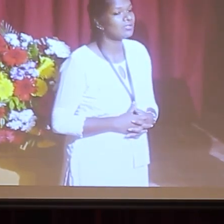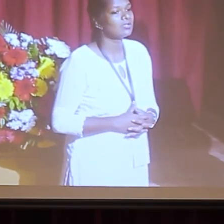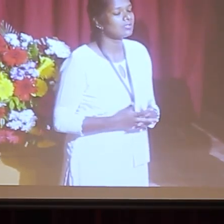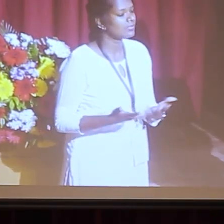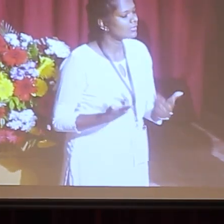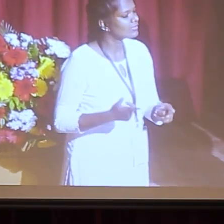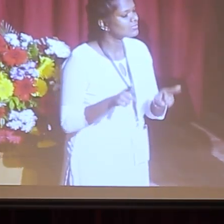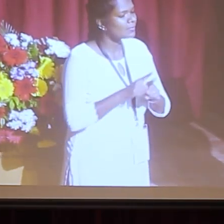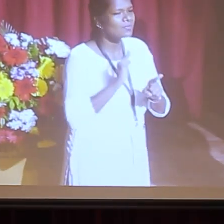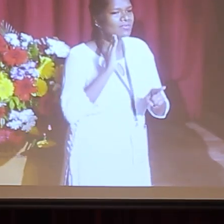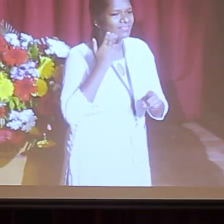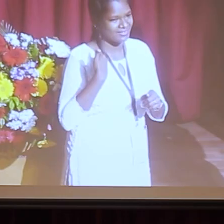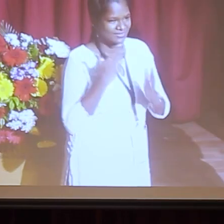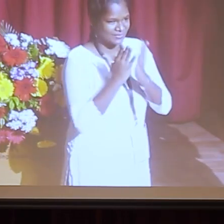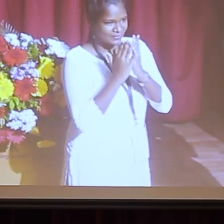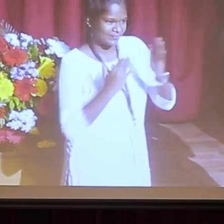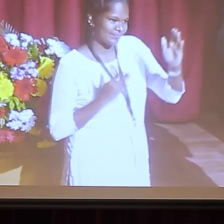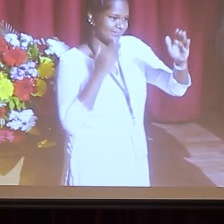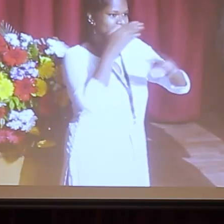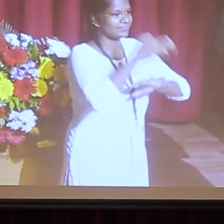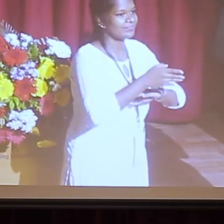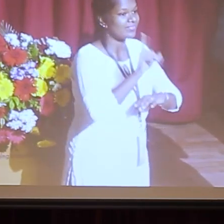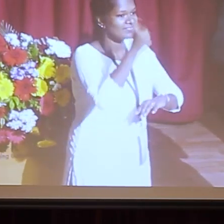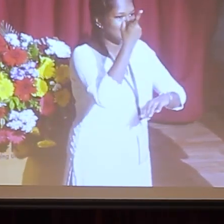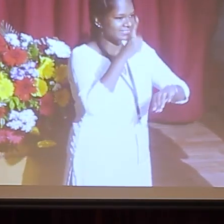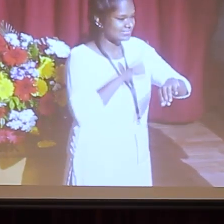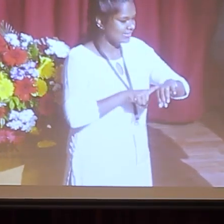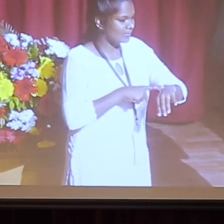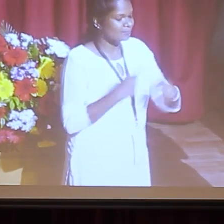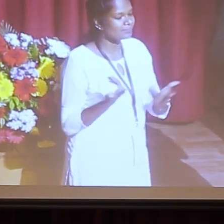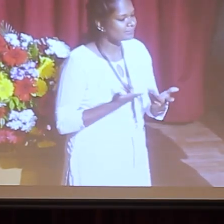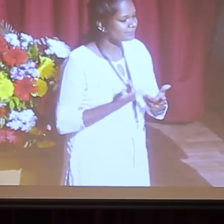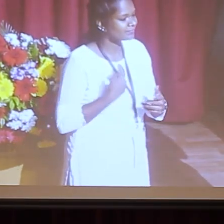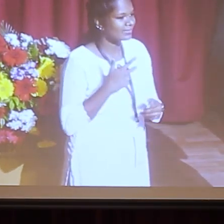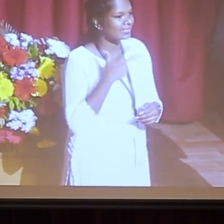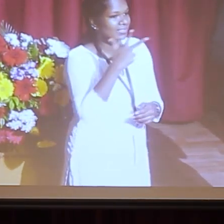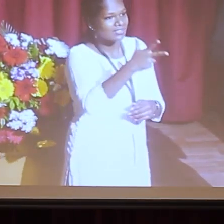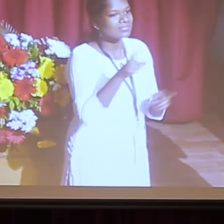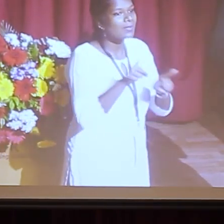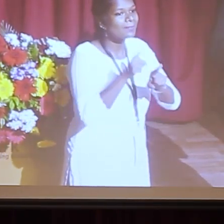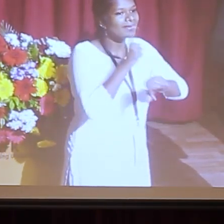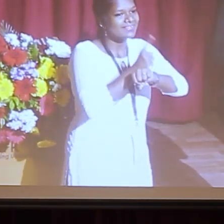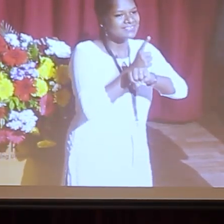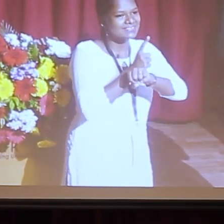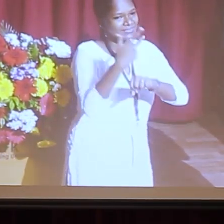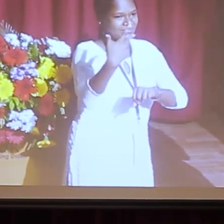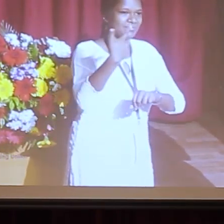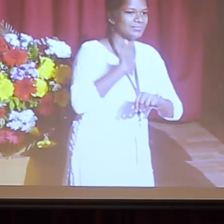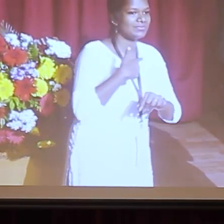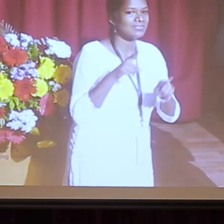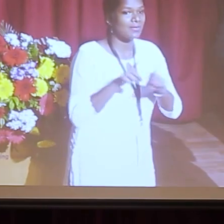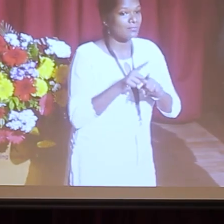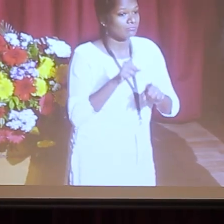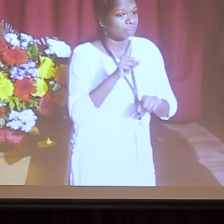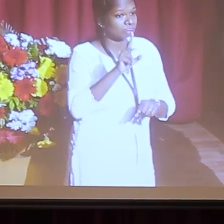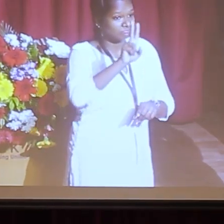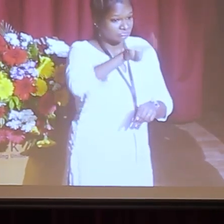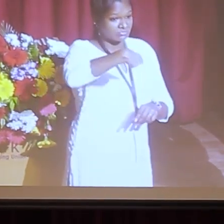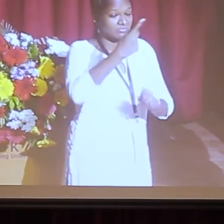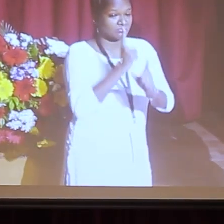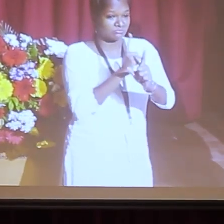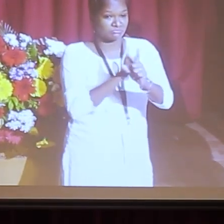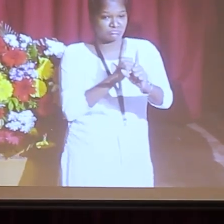So, when we go to school, the first thing we are told by the teacher, make standing